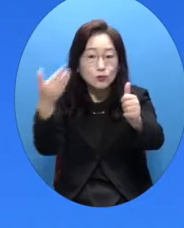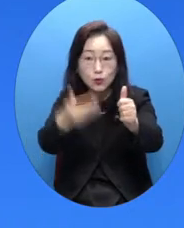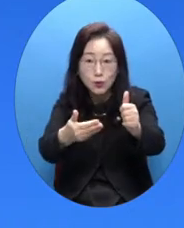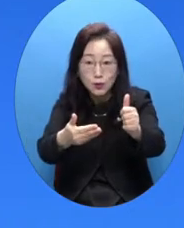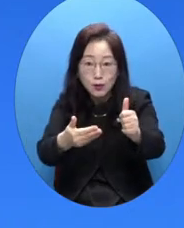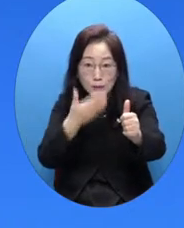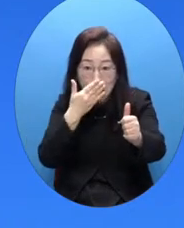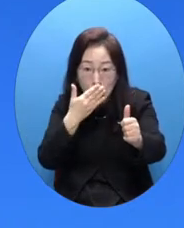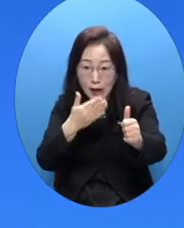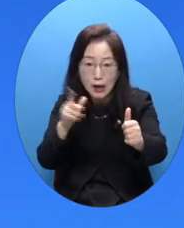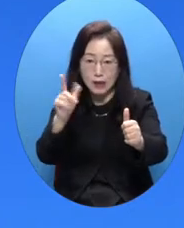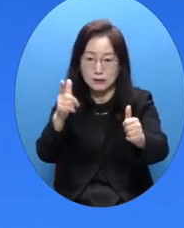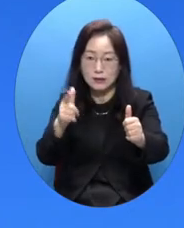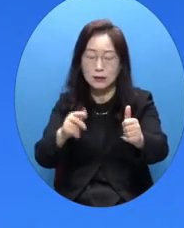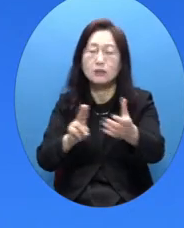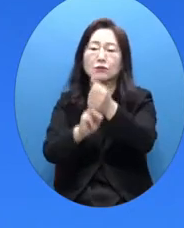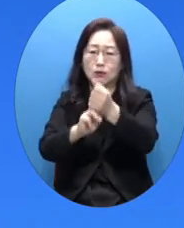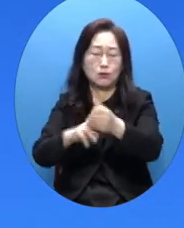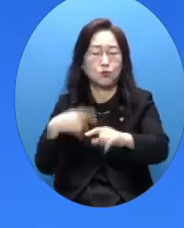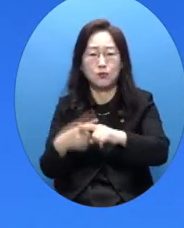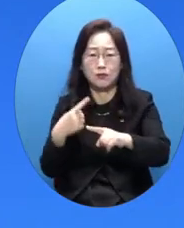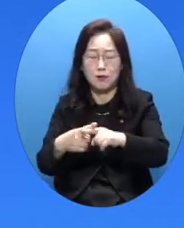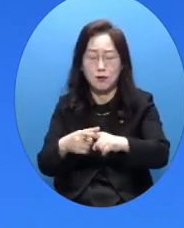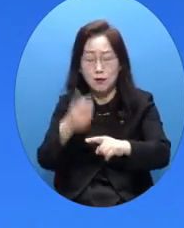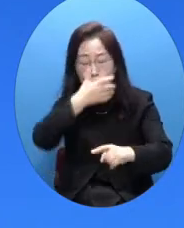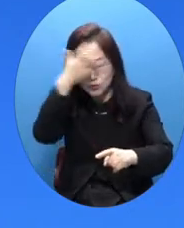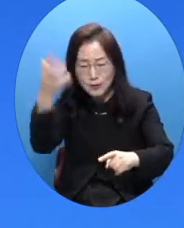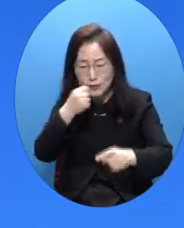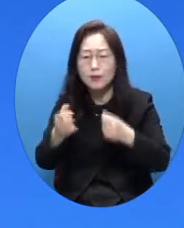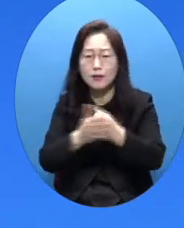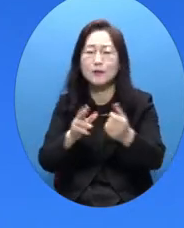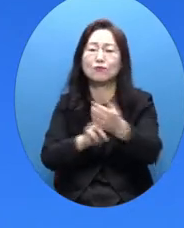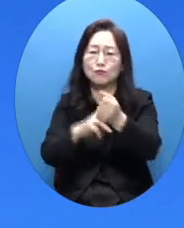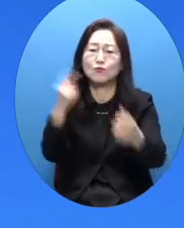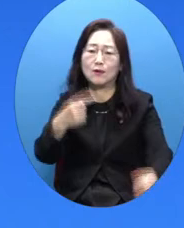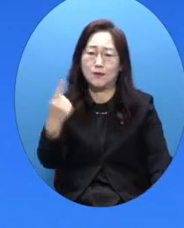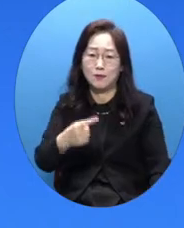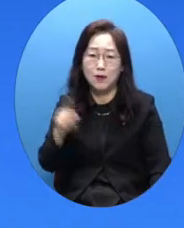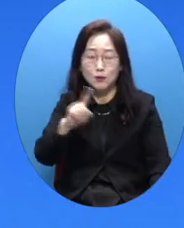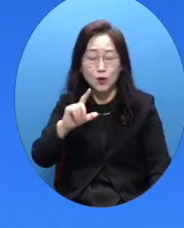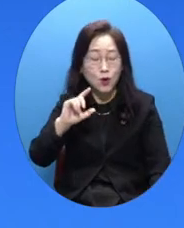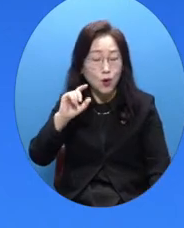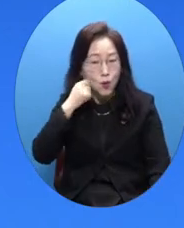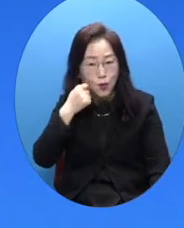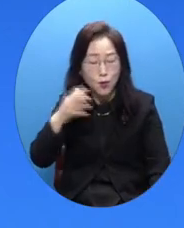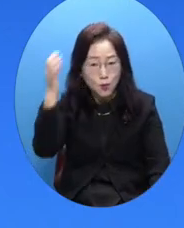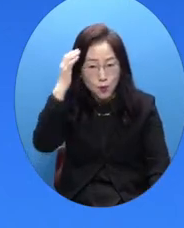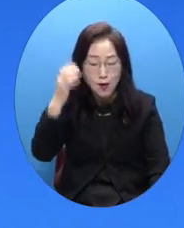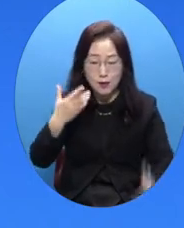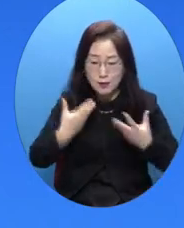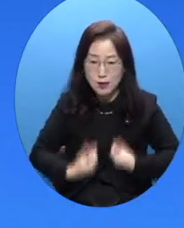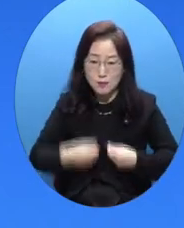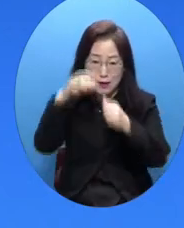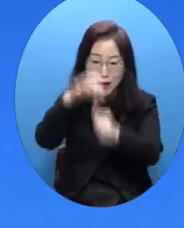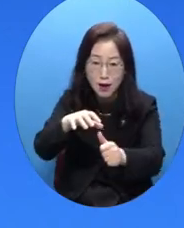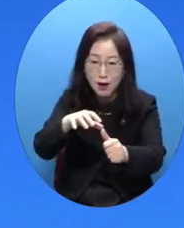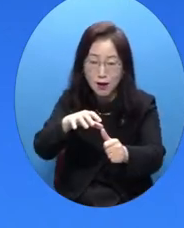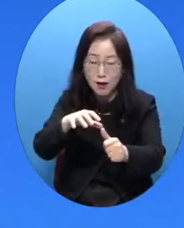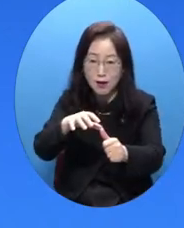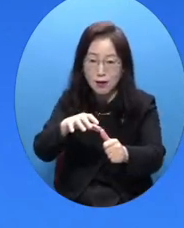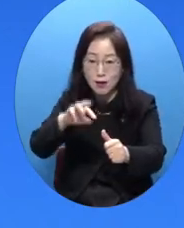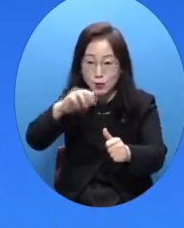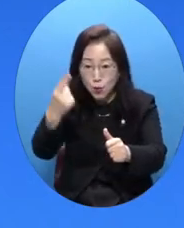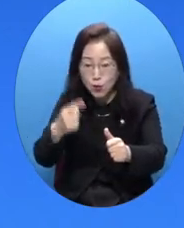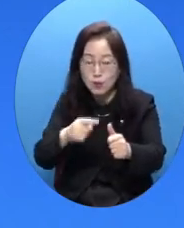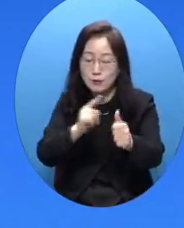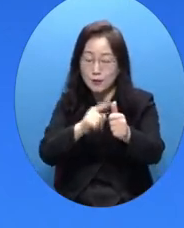the keys that is a miracle dreamers will experience A great miracle no matter how big is the tribulations do not